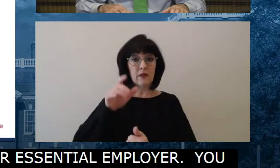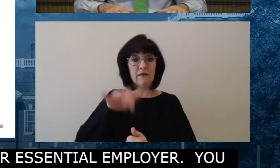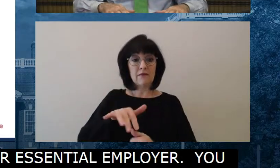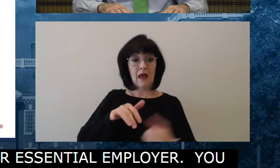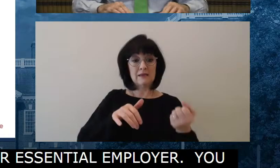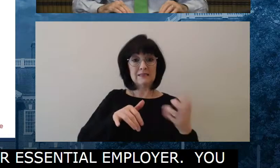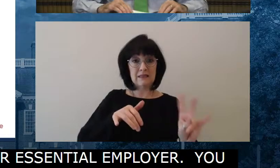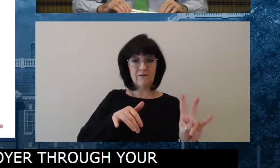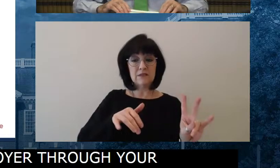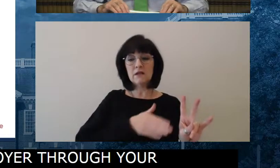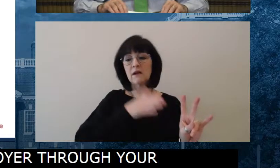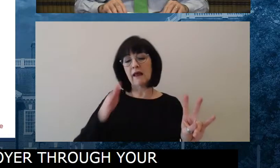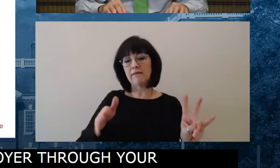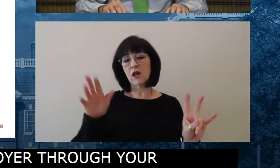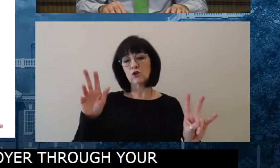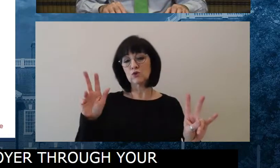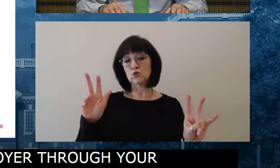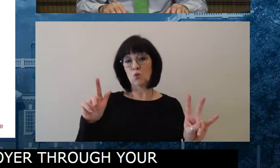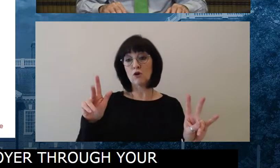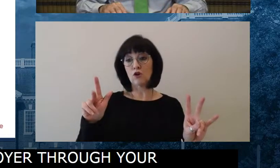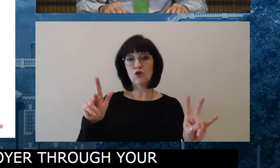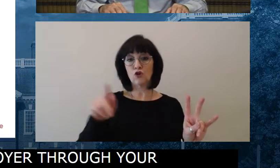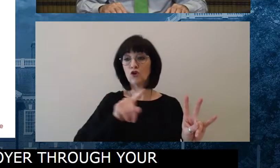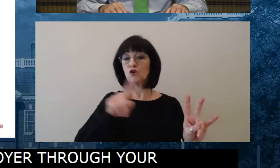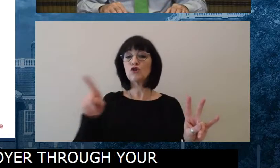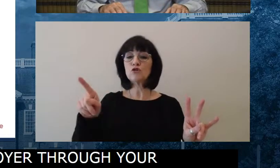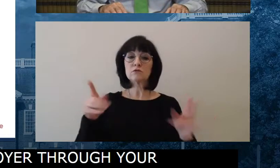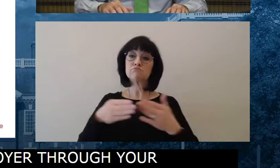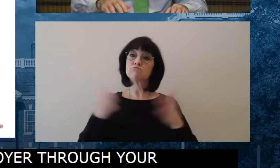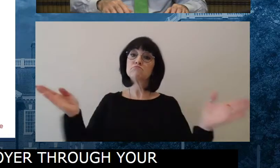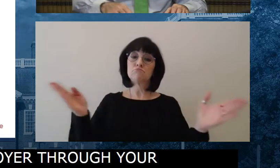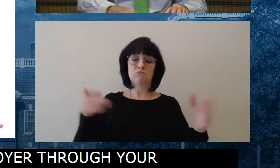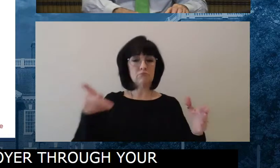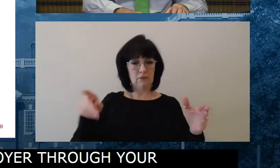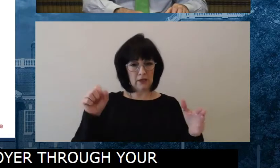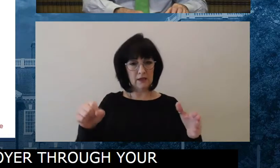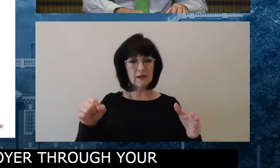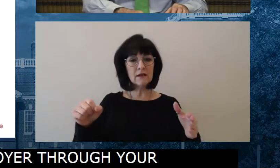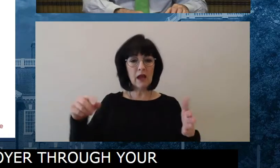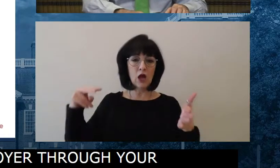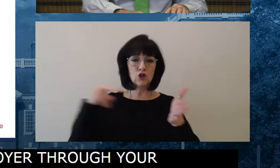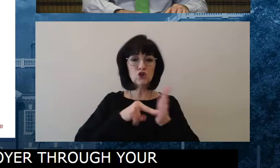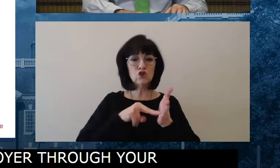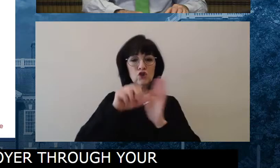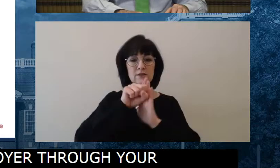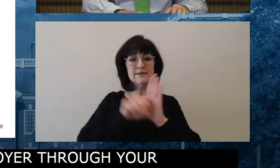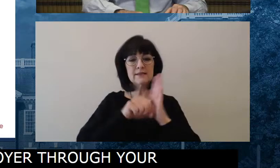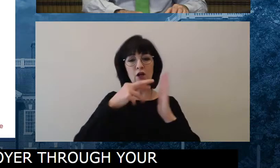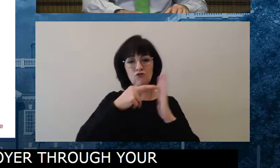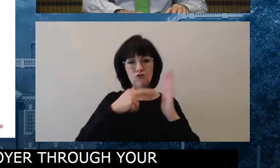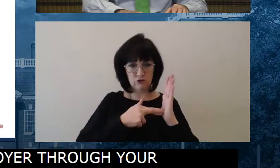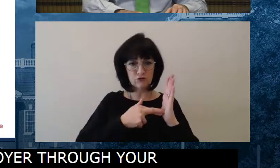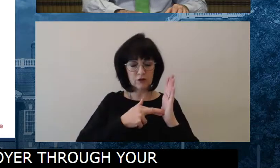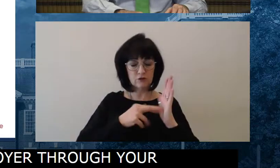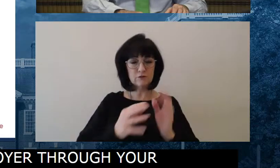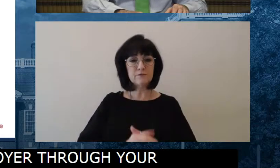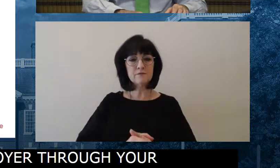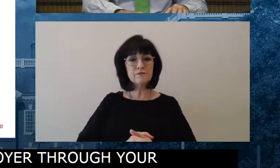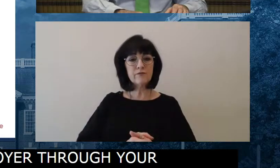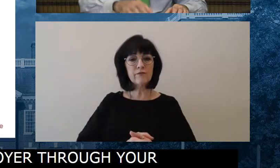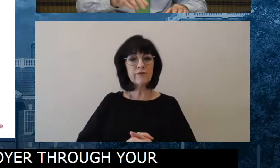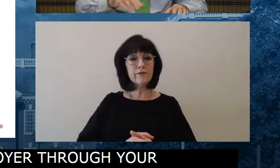Delaware registration list as well. We're working with people